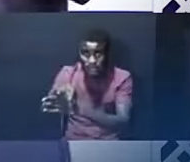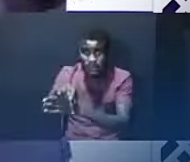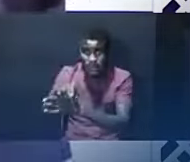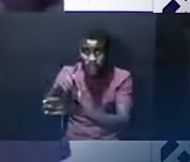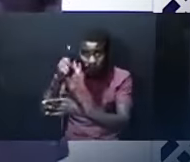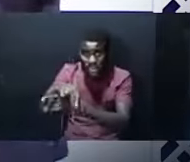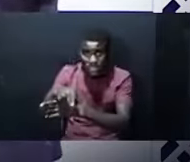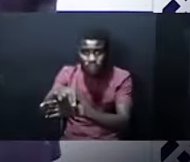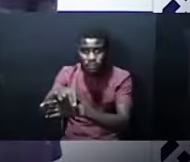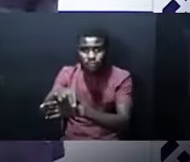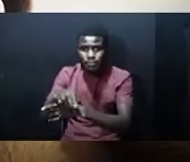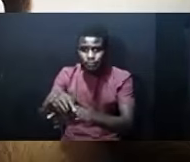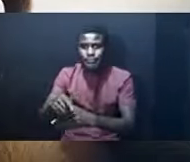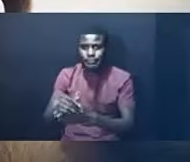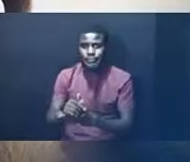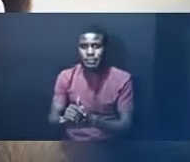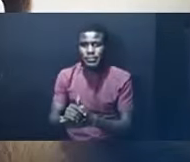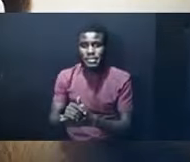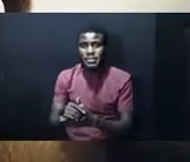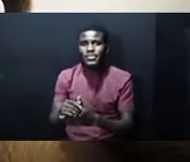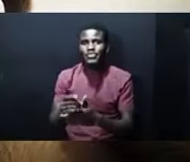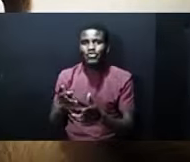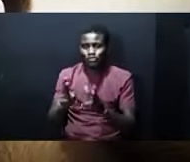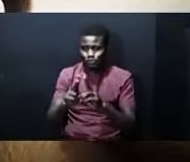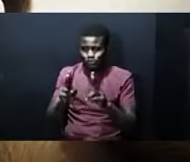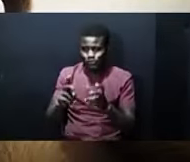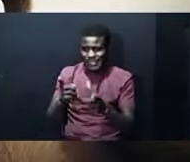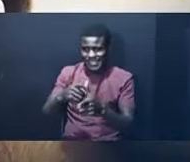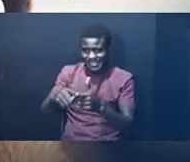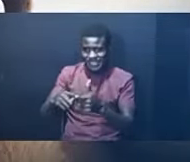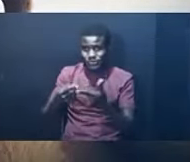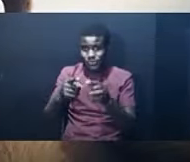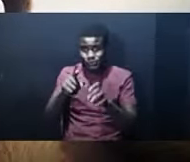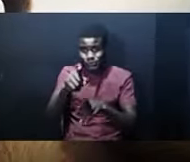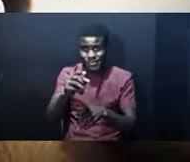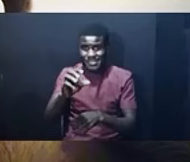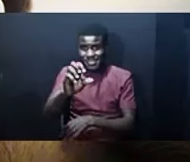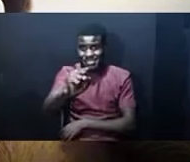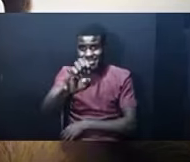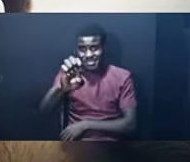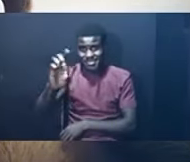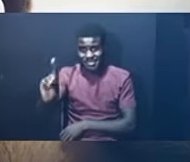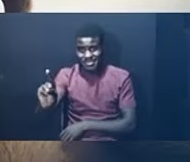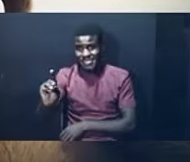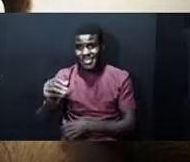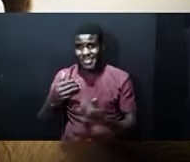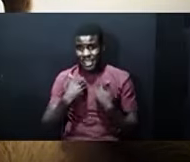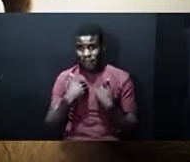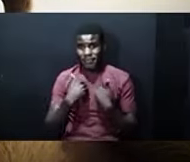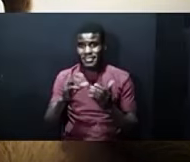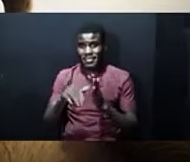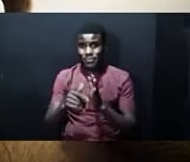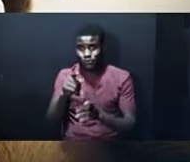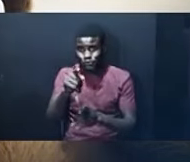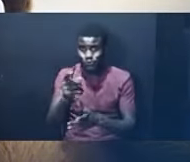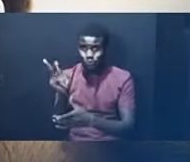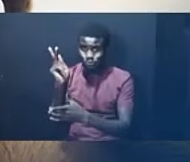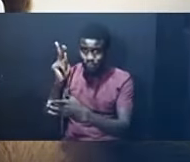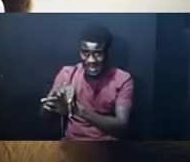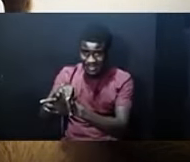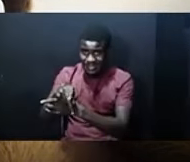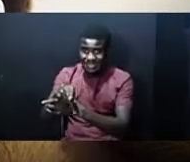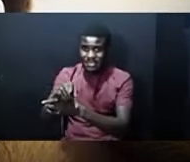yeah. So the next thing is that when you have a seed and you plant it, the woman is say a